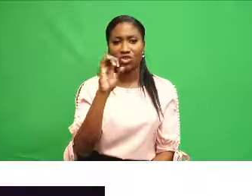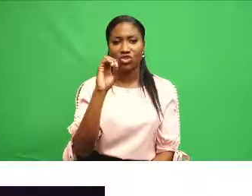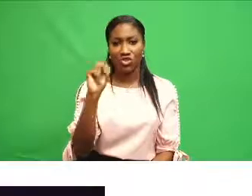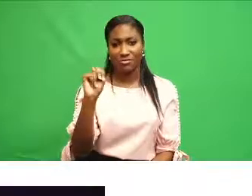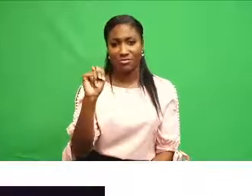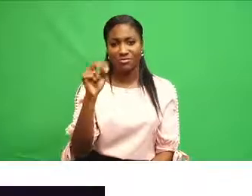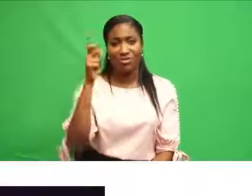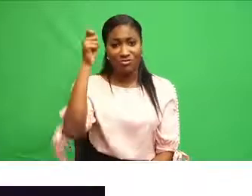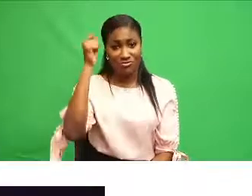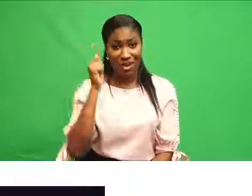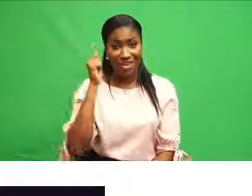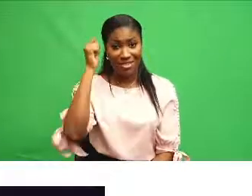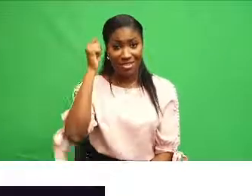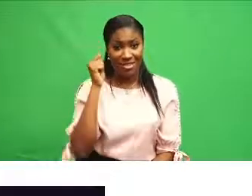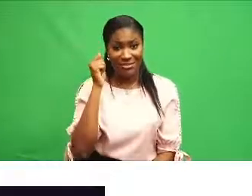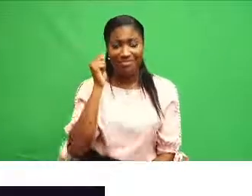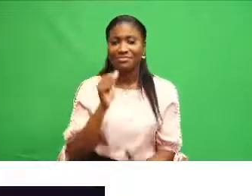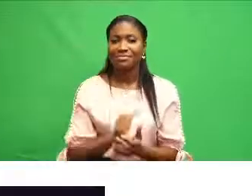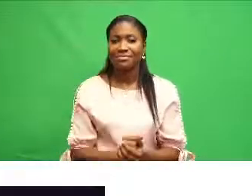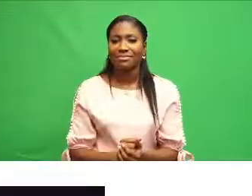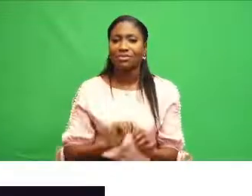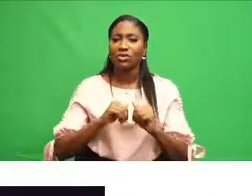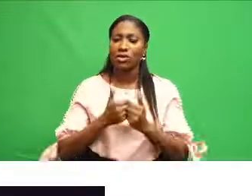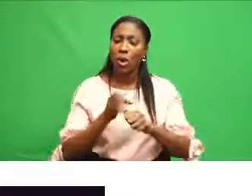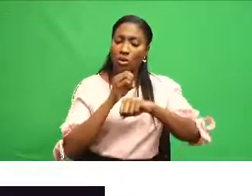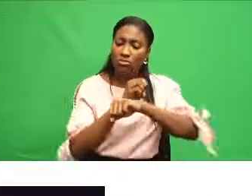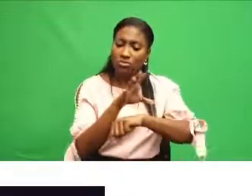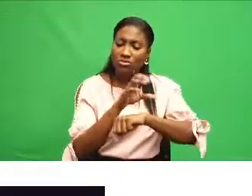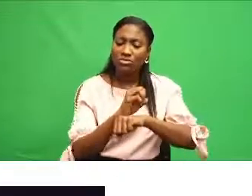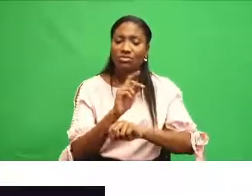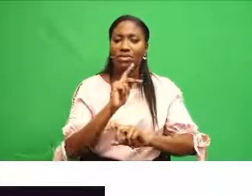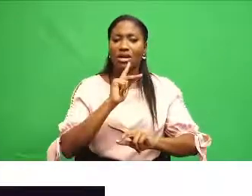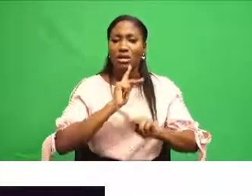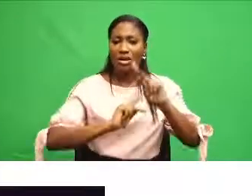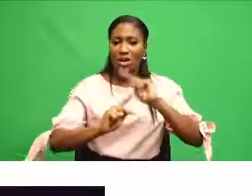SCP, tips for older persons and their nominee.